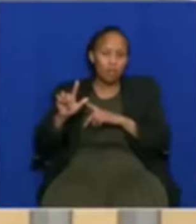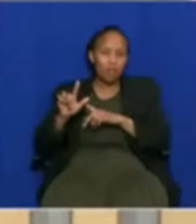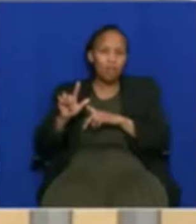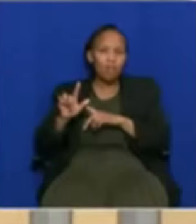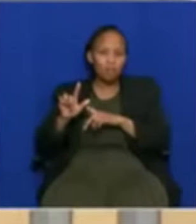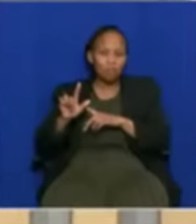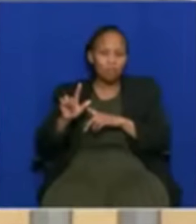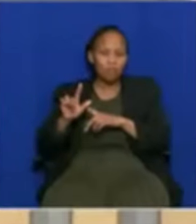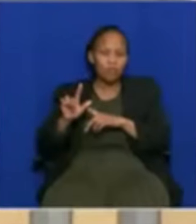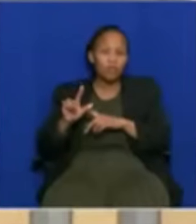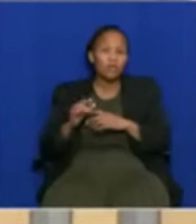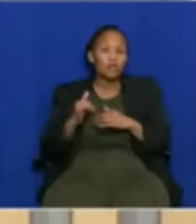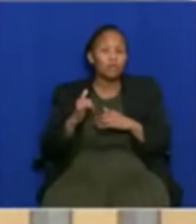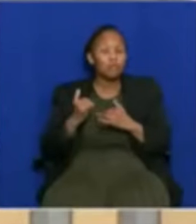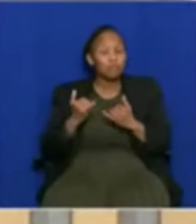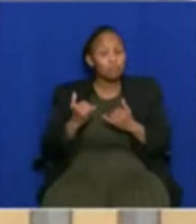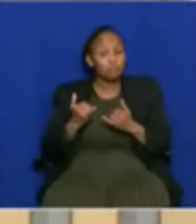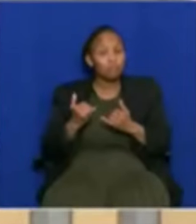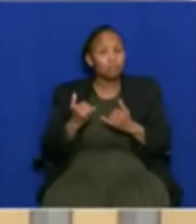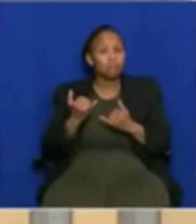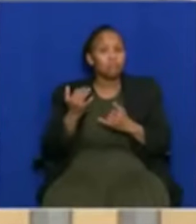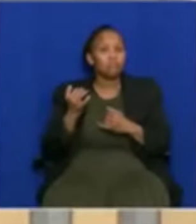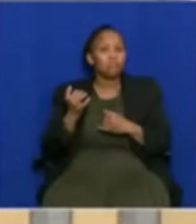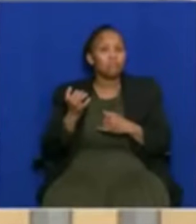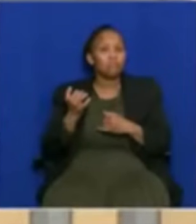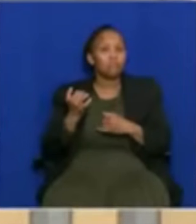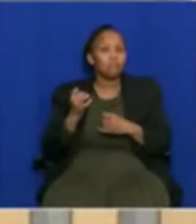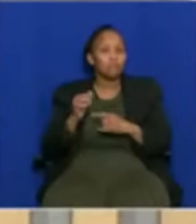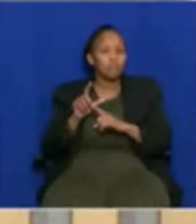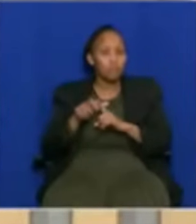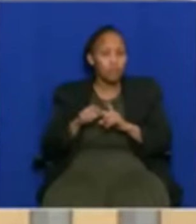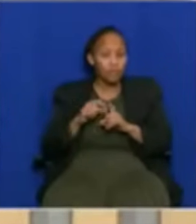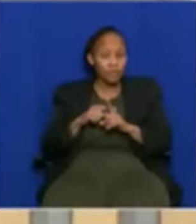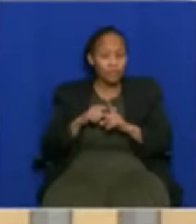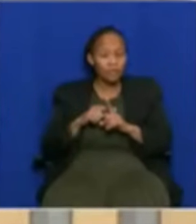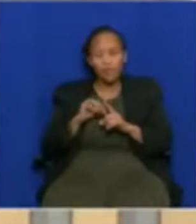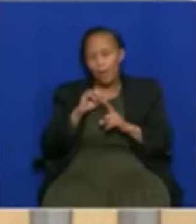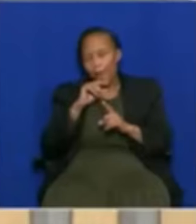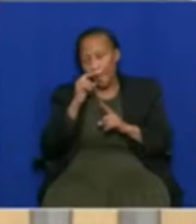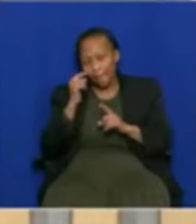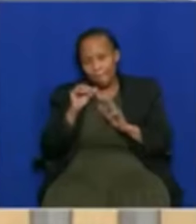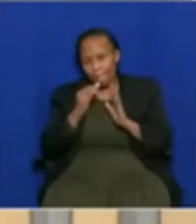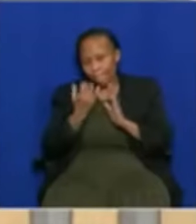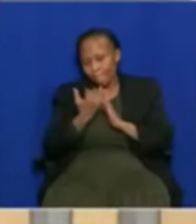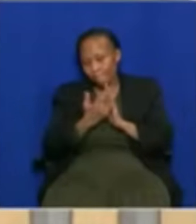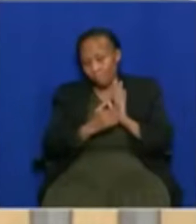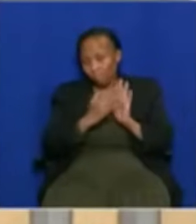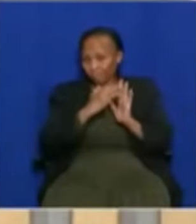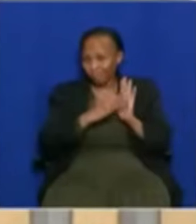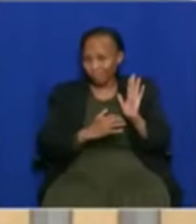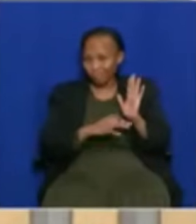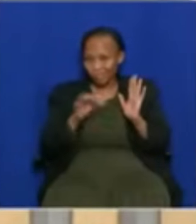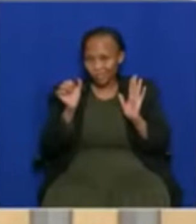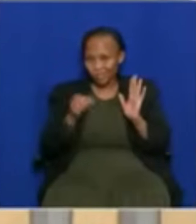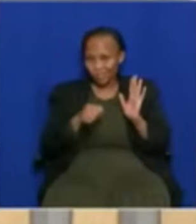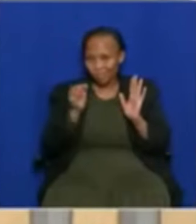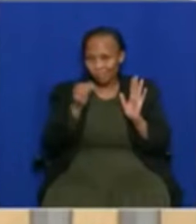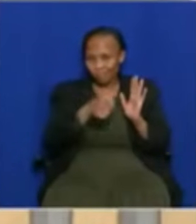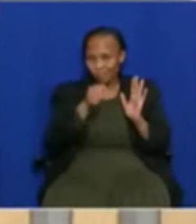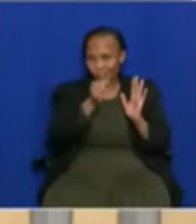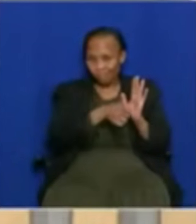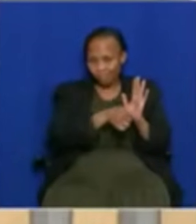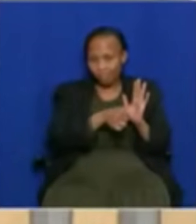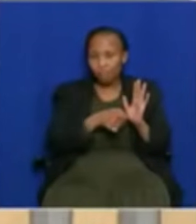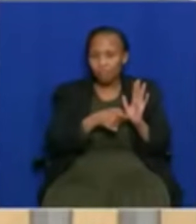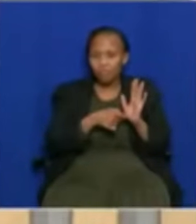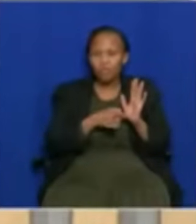of these people mentioned here, right? This is what we were requested to subpoena,